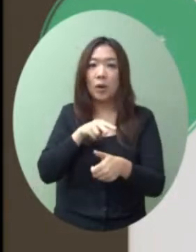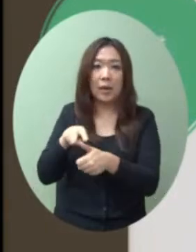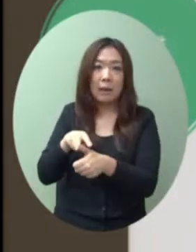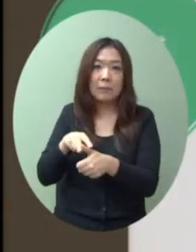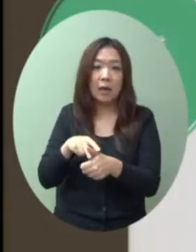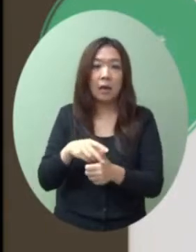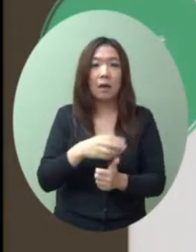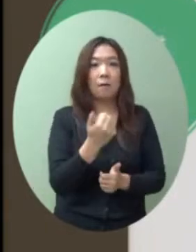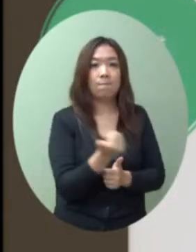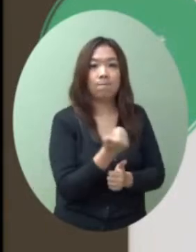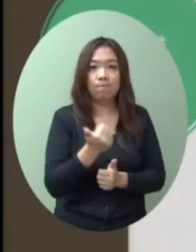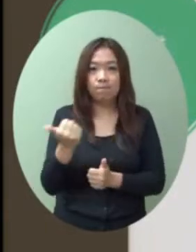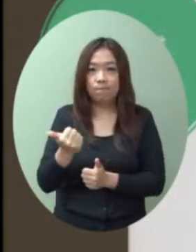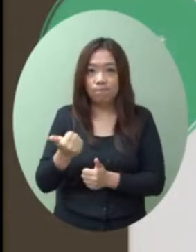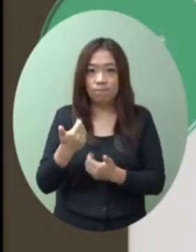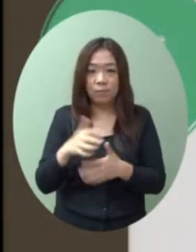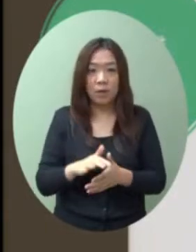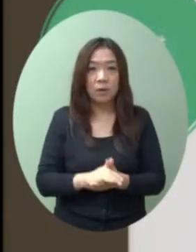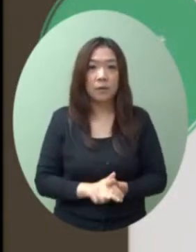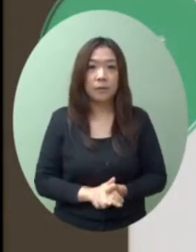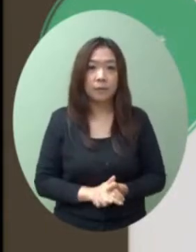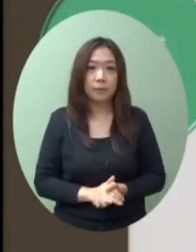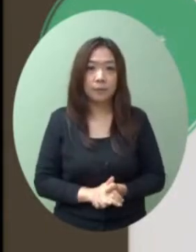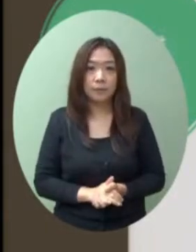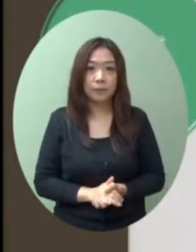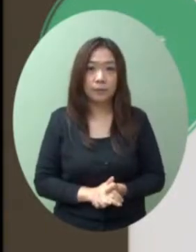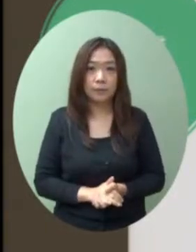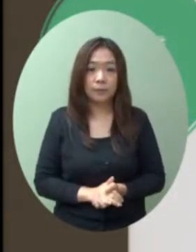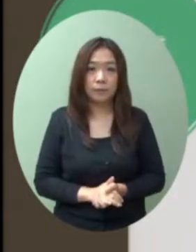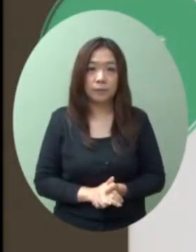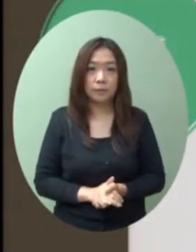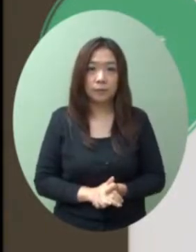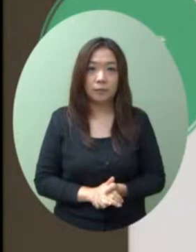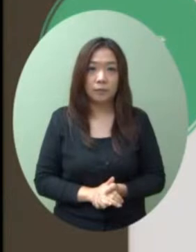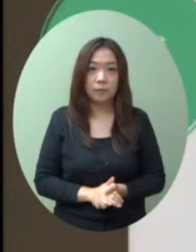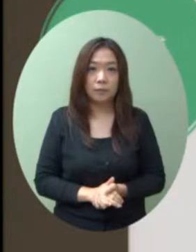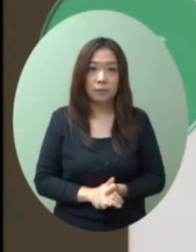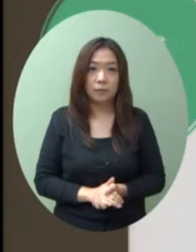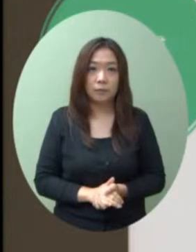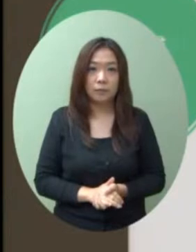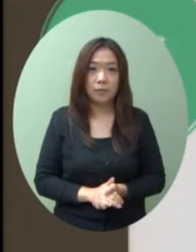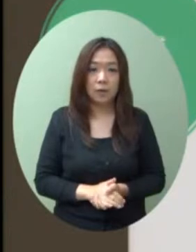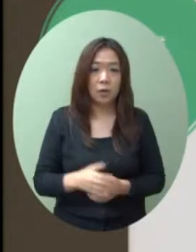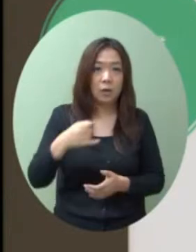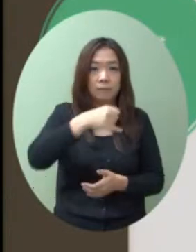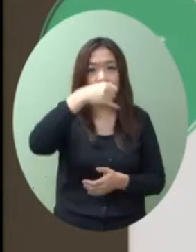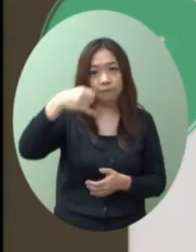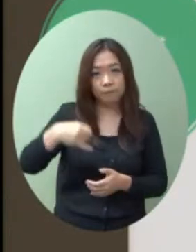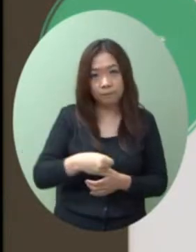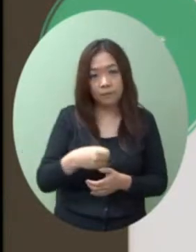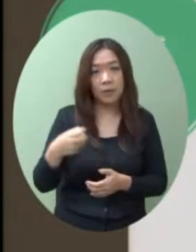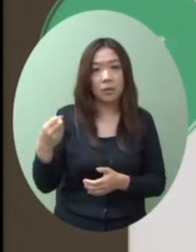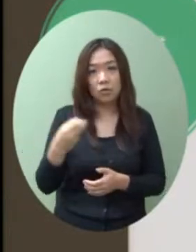For a person under quarantine or under medical surveillance, after completion of the medical surveillance